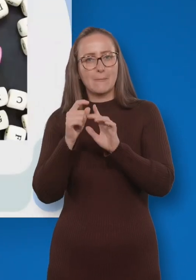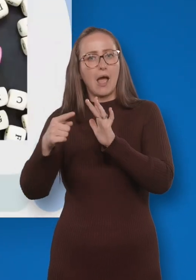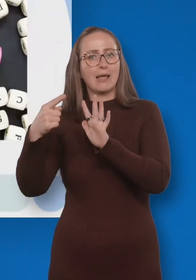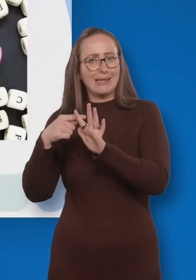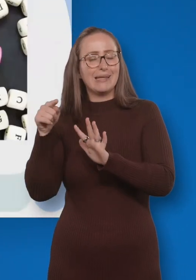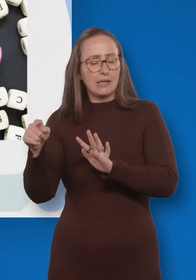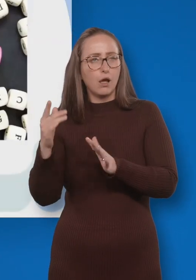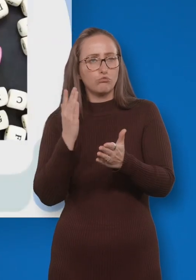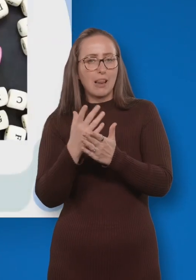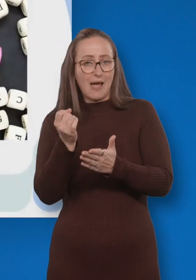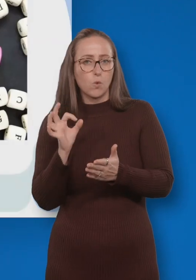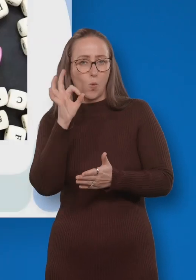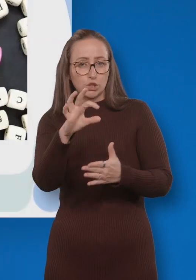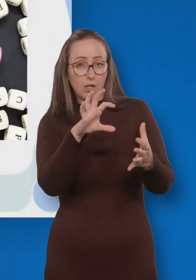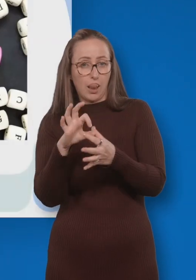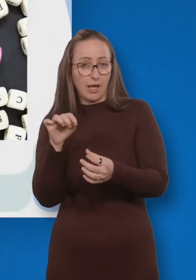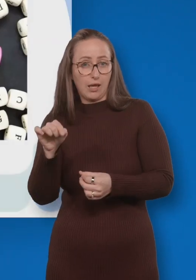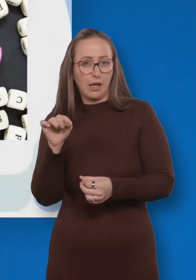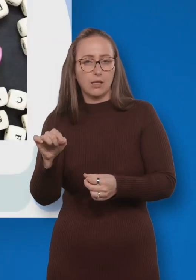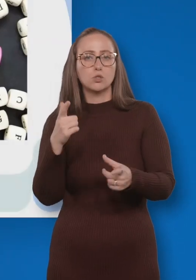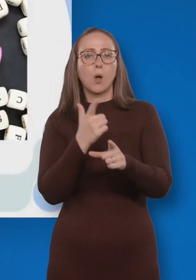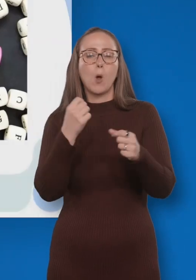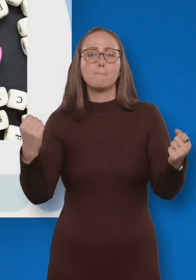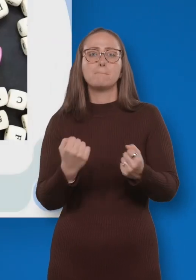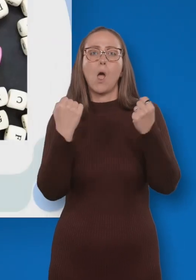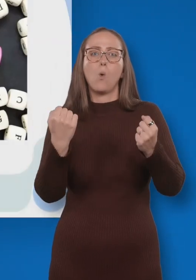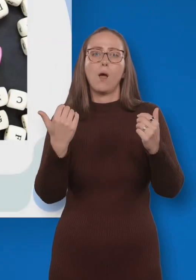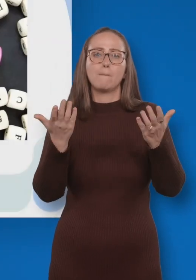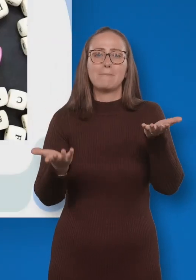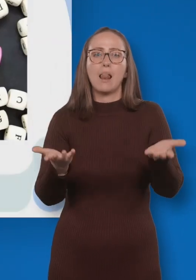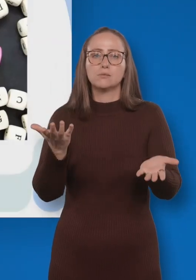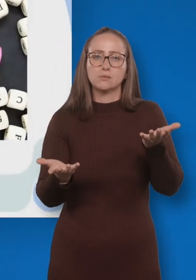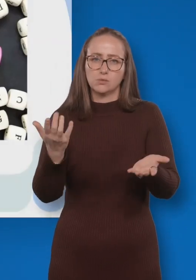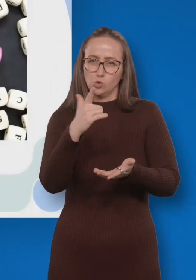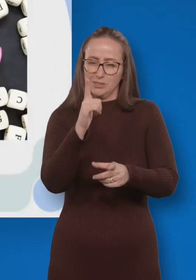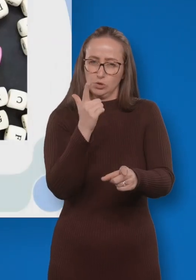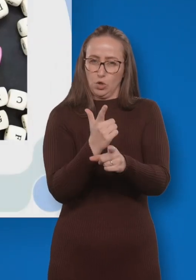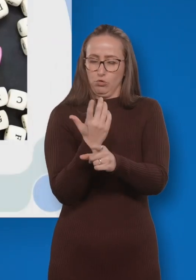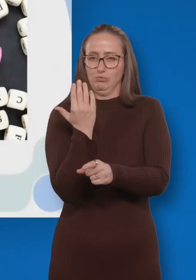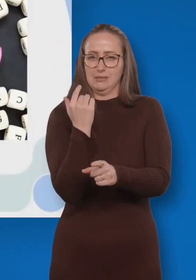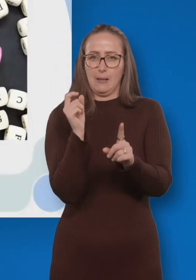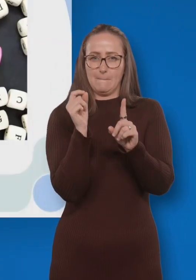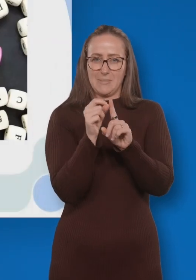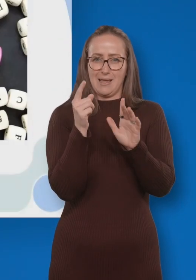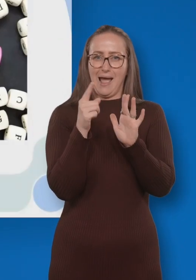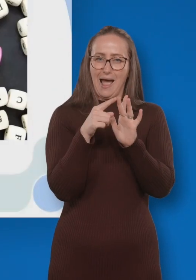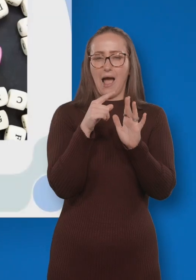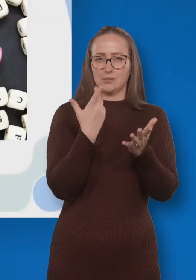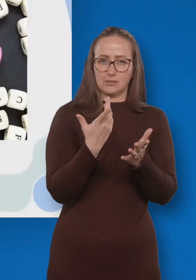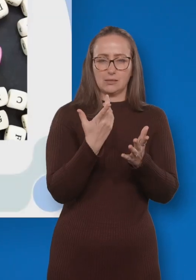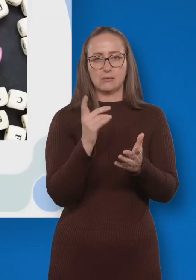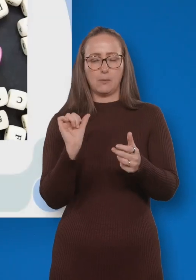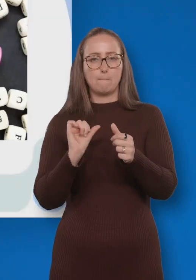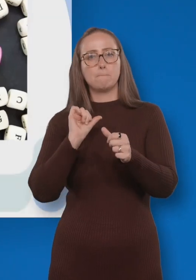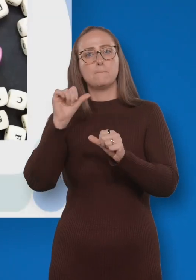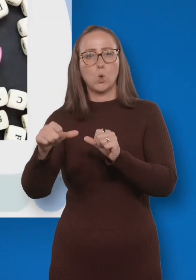PPIE, actually there's a question about that, and it is about power balance. So you touched on something important with the